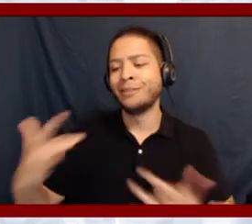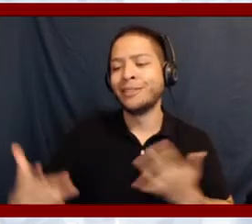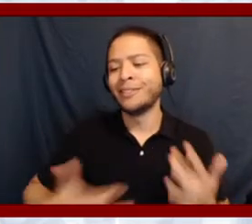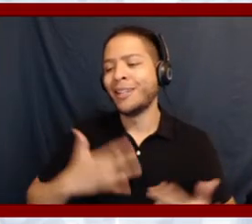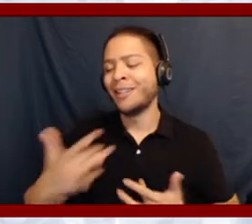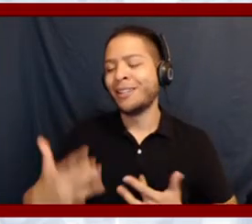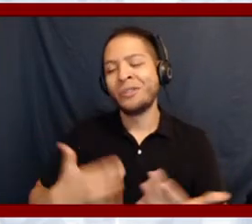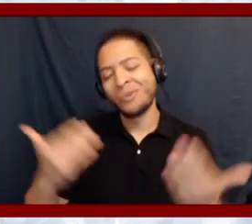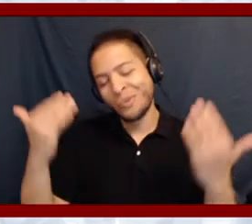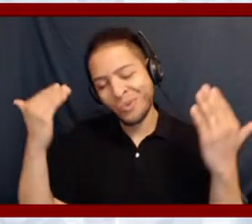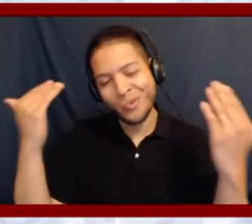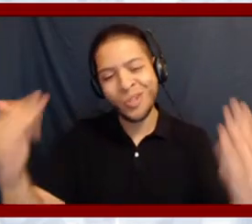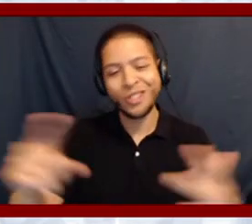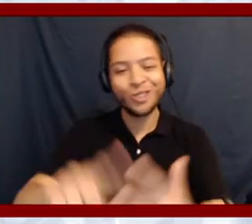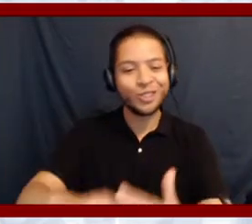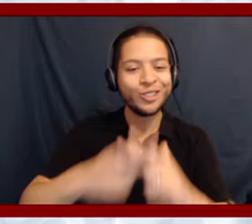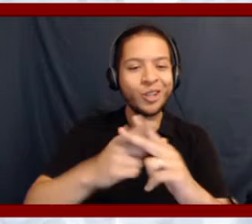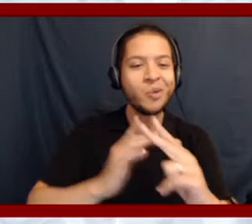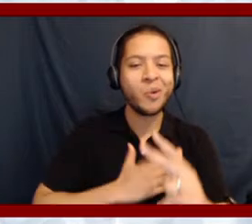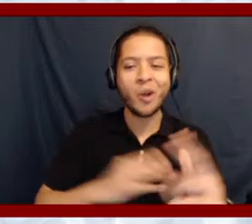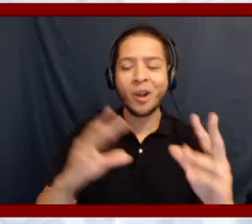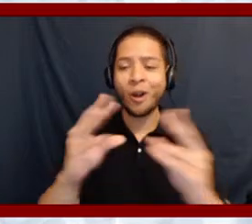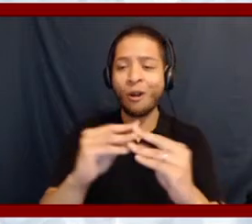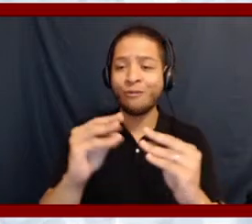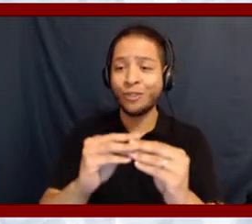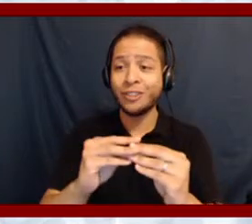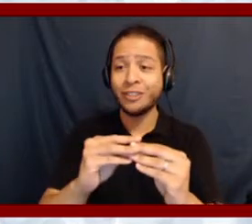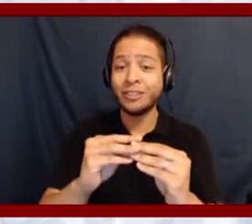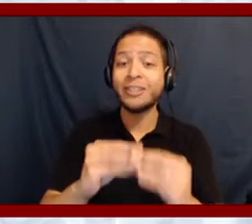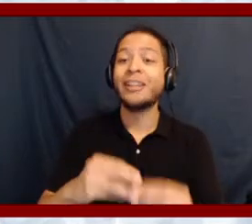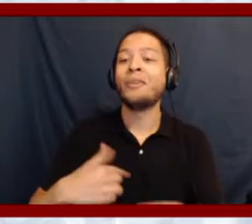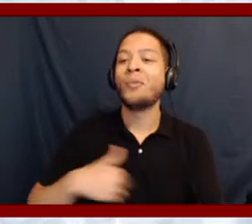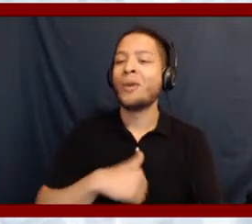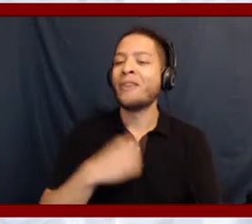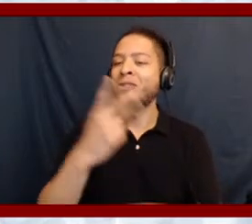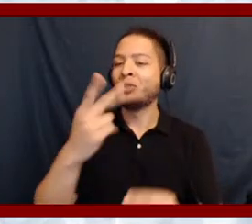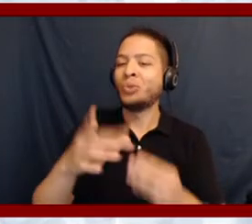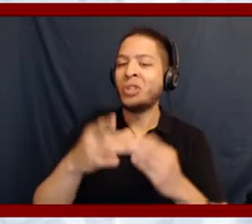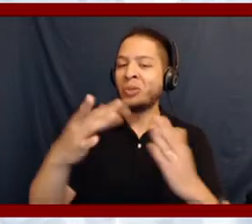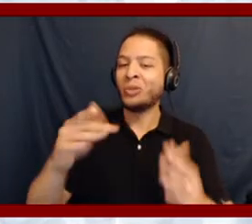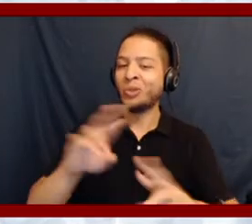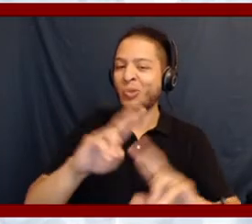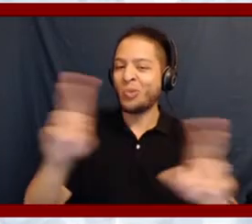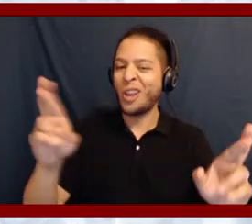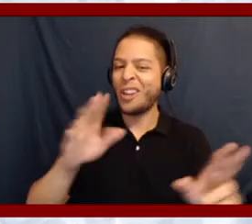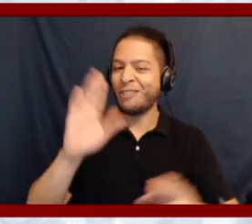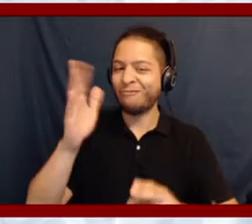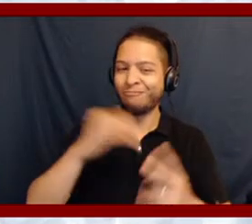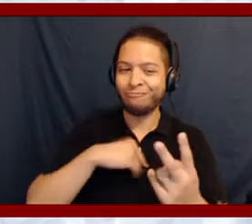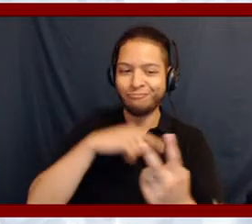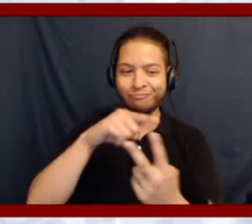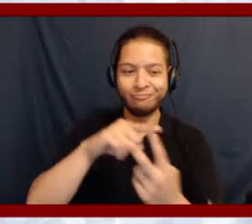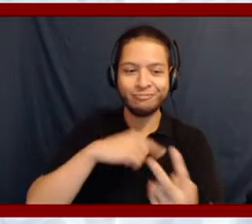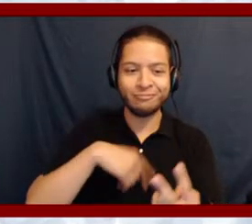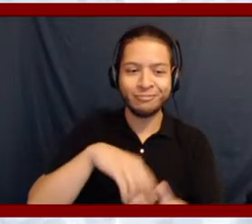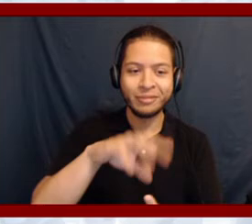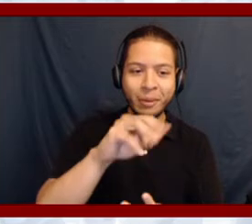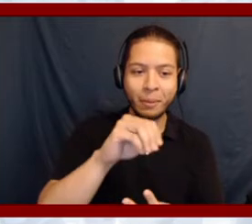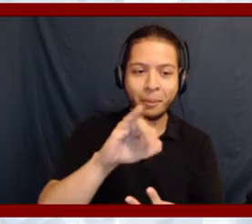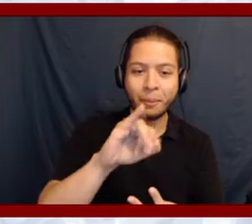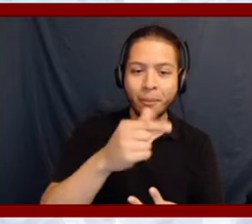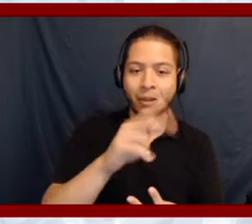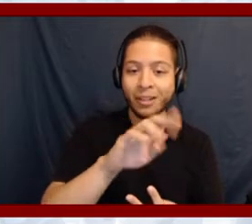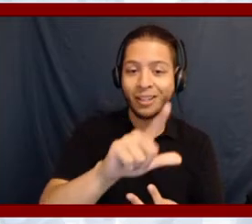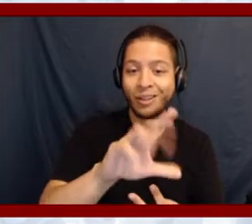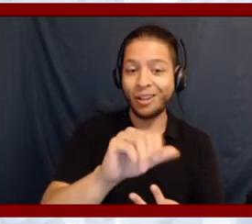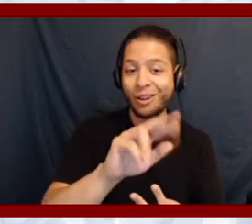conference with two phenomenal leaders, Secretary of Education Miguel Cardona, who's my boss, and White